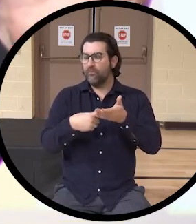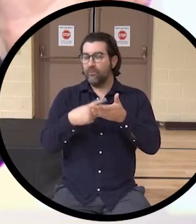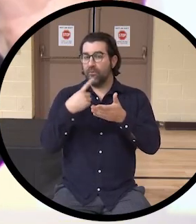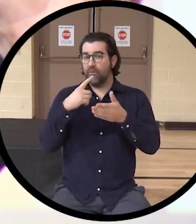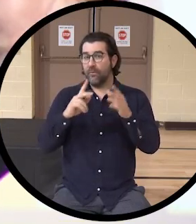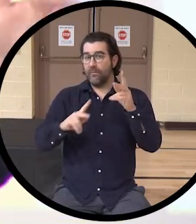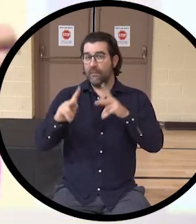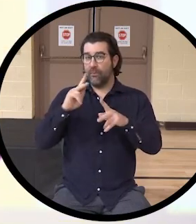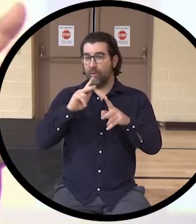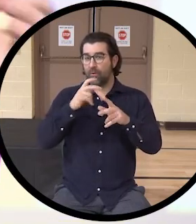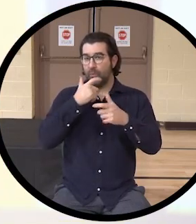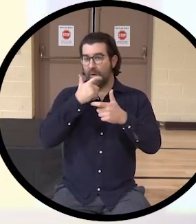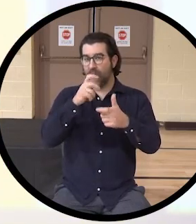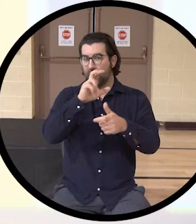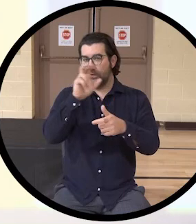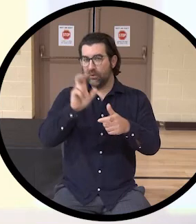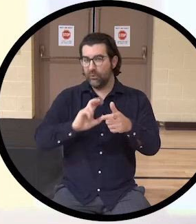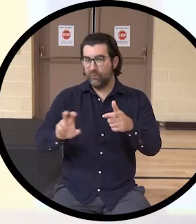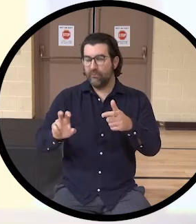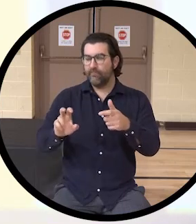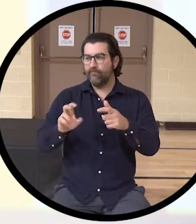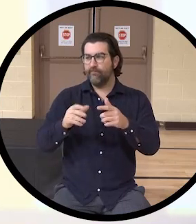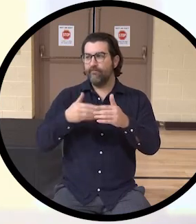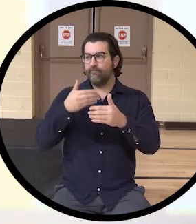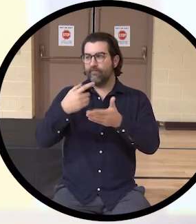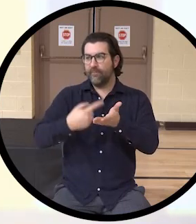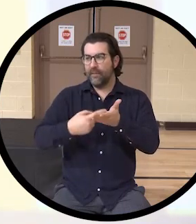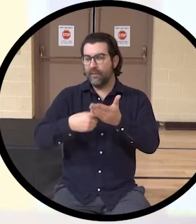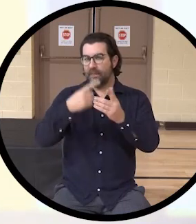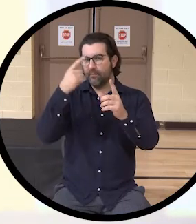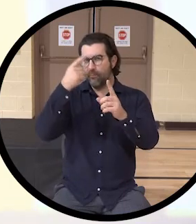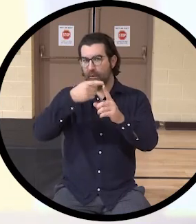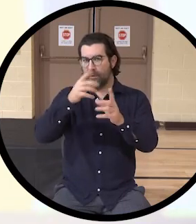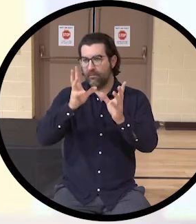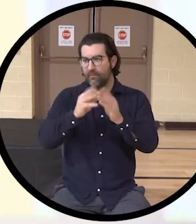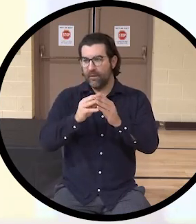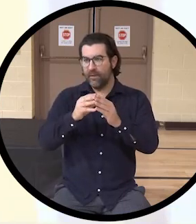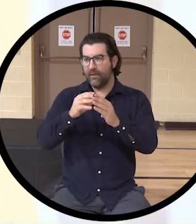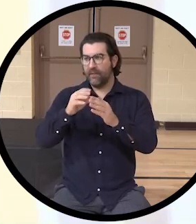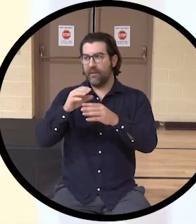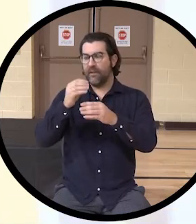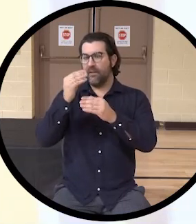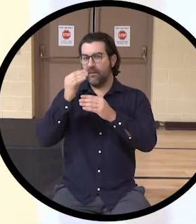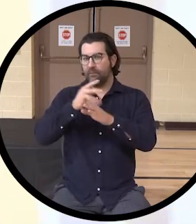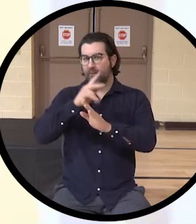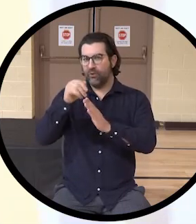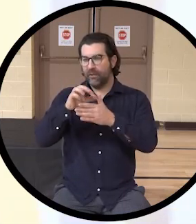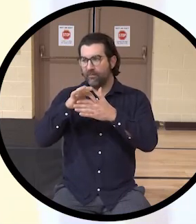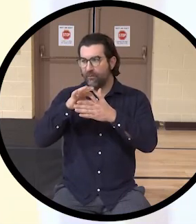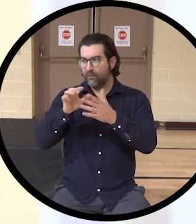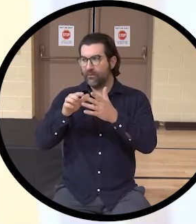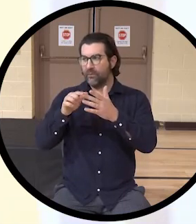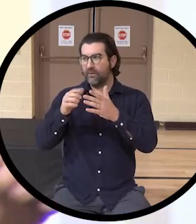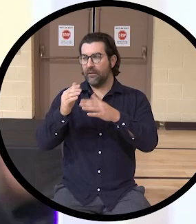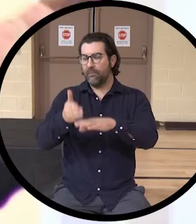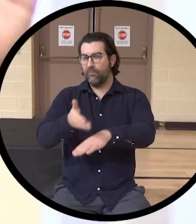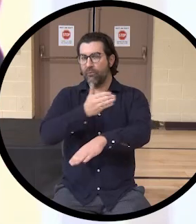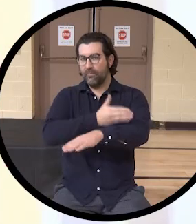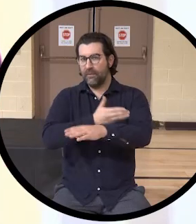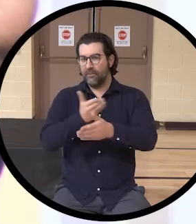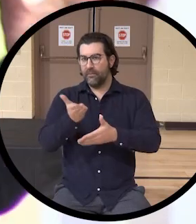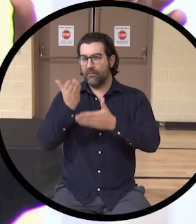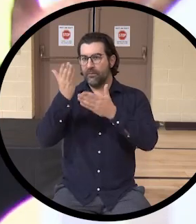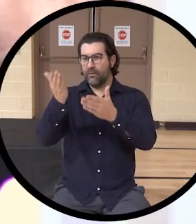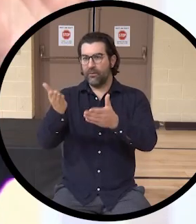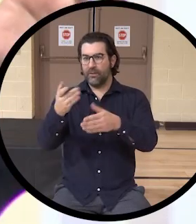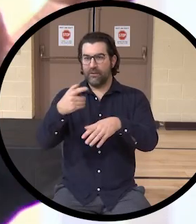the folks on Zoom. Then we'll dive into the purpose of the meeting, the project context, the proposed improvements, and then we'll have time for questions.